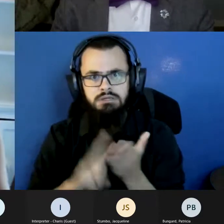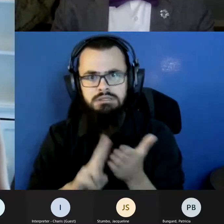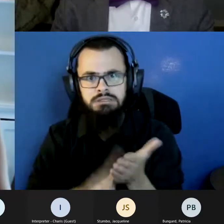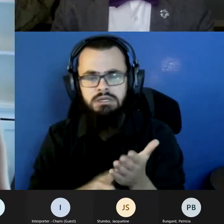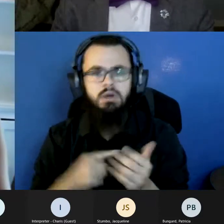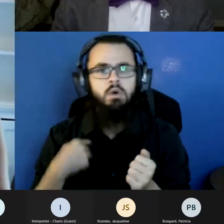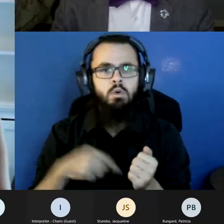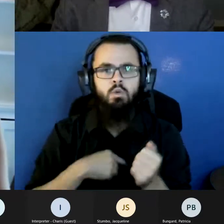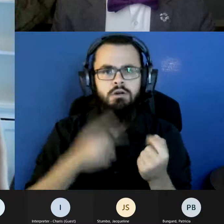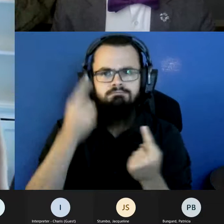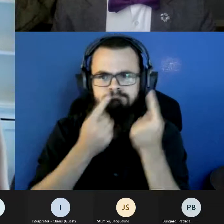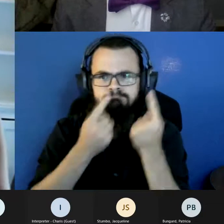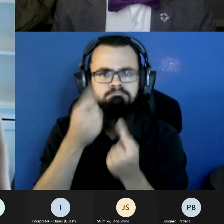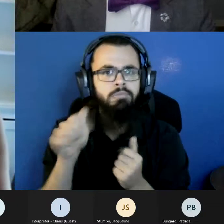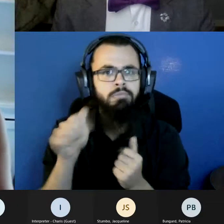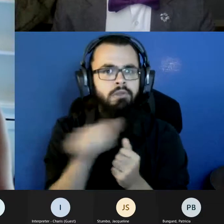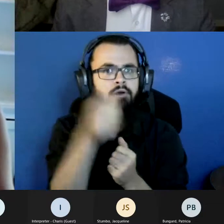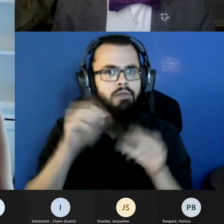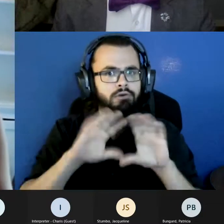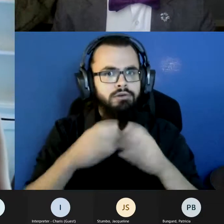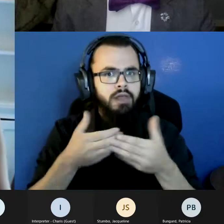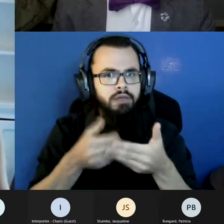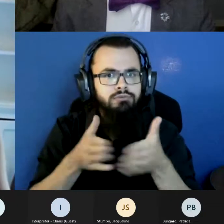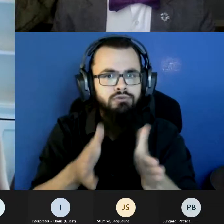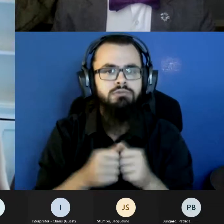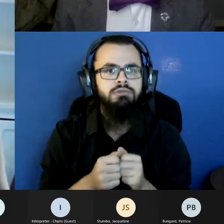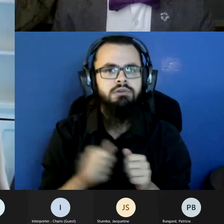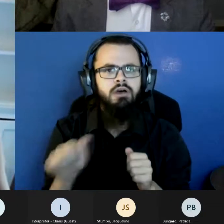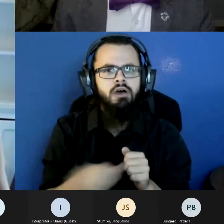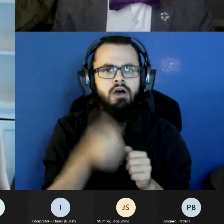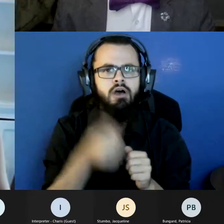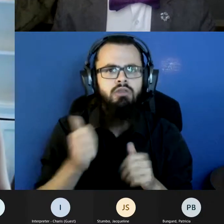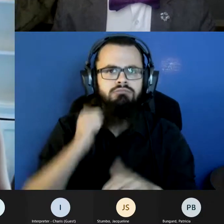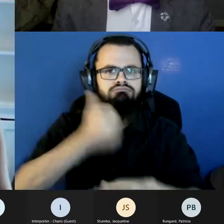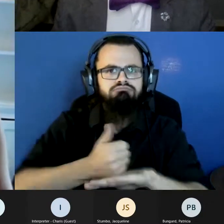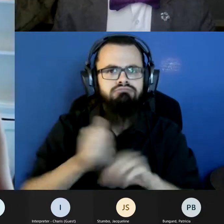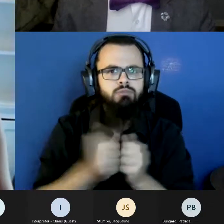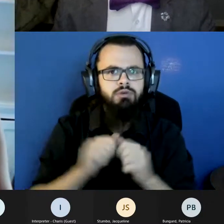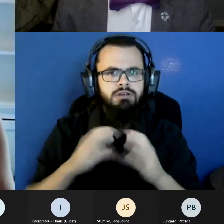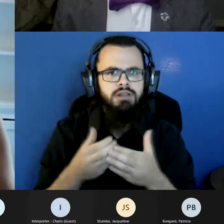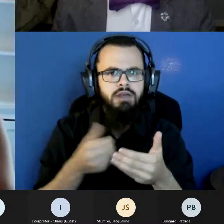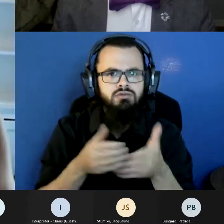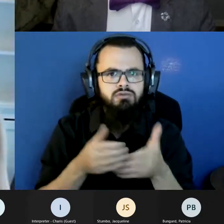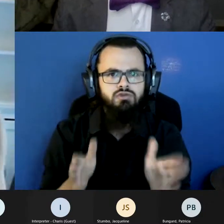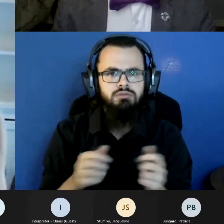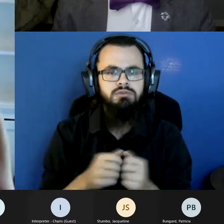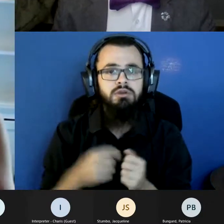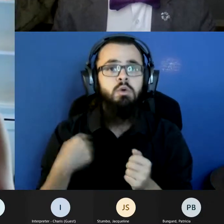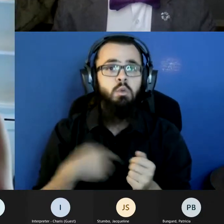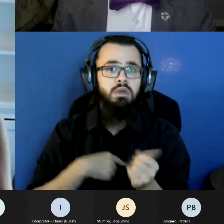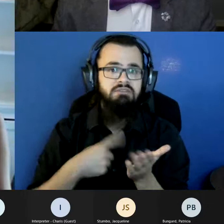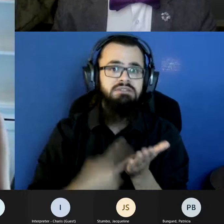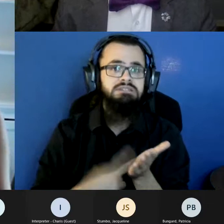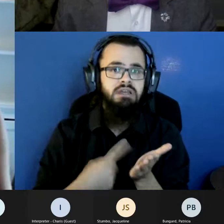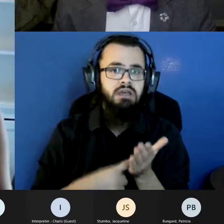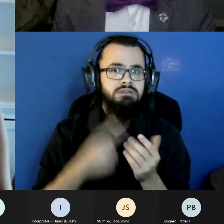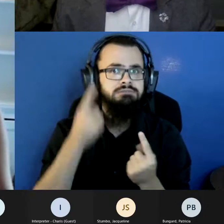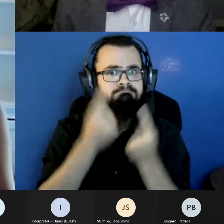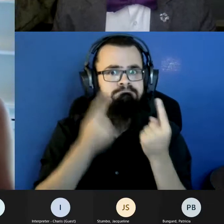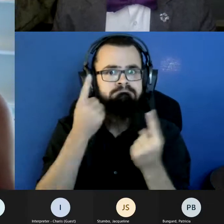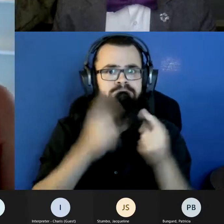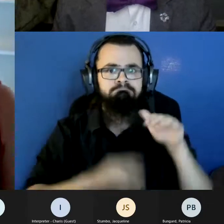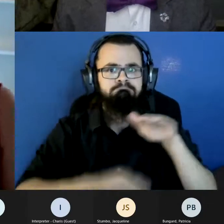discussing capping those classes at the enrollment that they are now, so that we can space things out a little bit better.